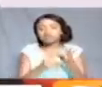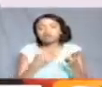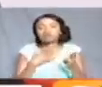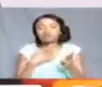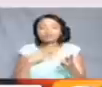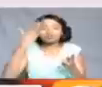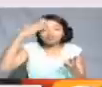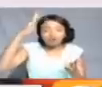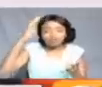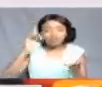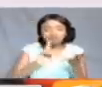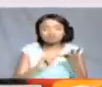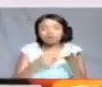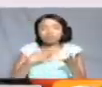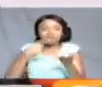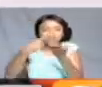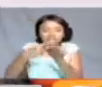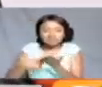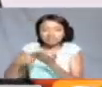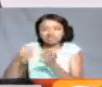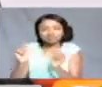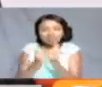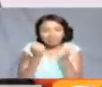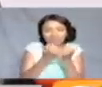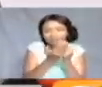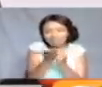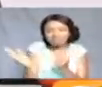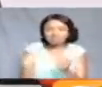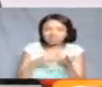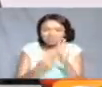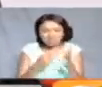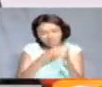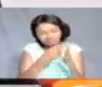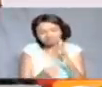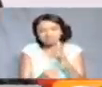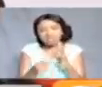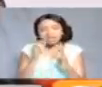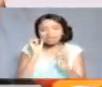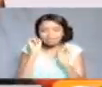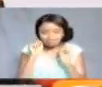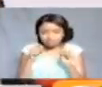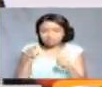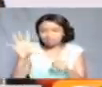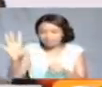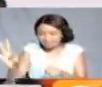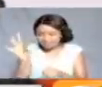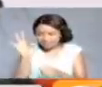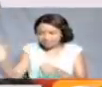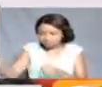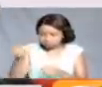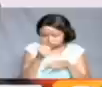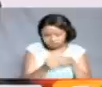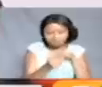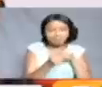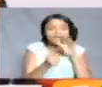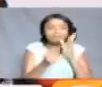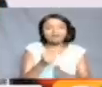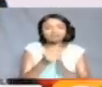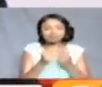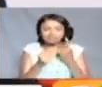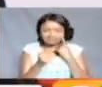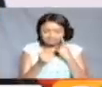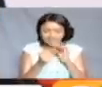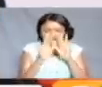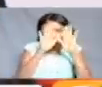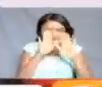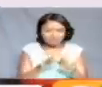awareness? Are we looking for talkability? You know, all these things come different. So I would pick a certain influencer and, you know, run a campaign with them and see, this